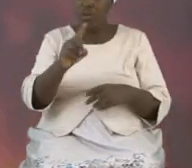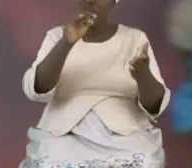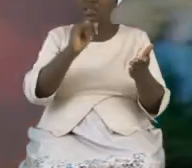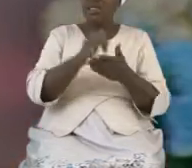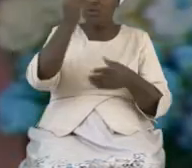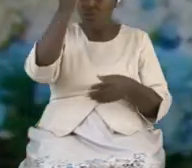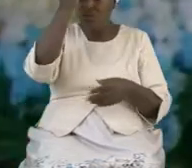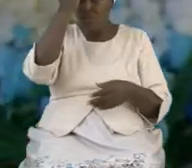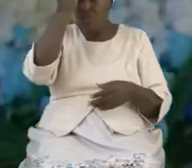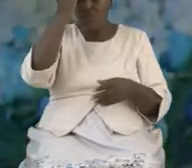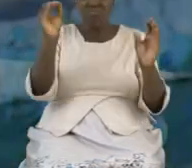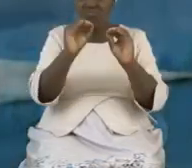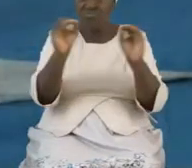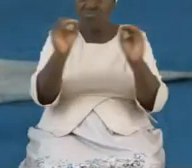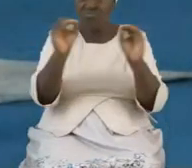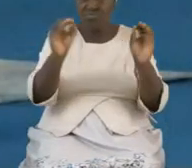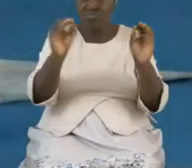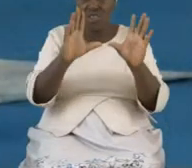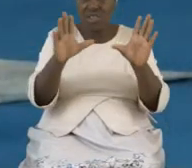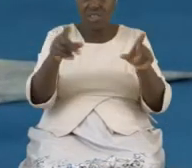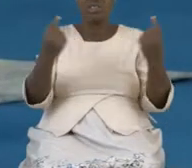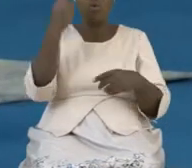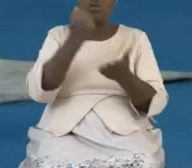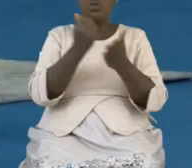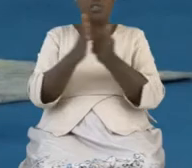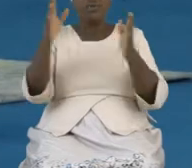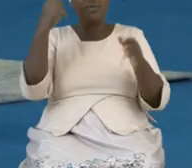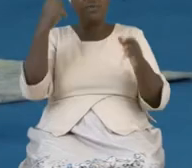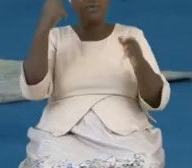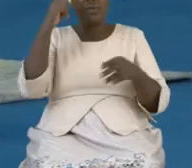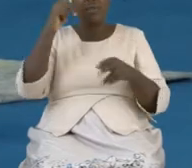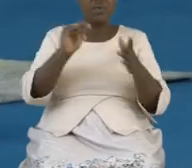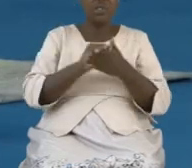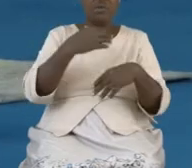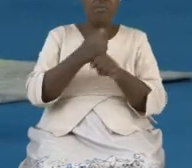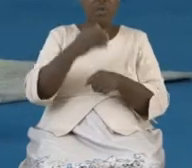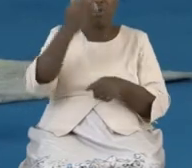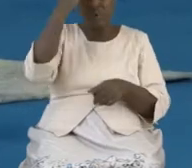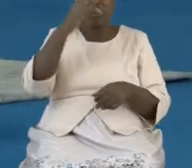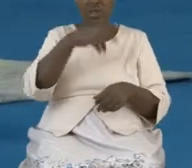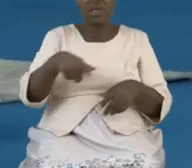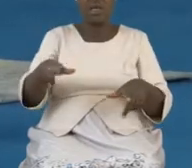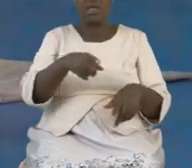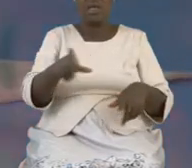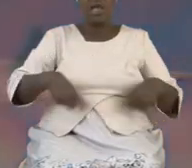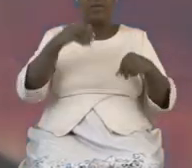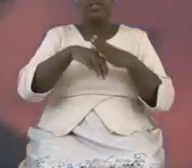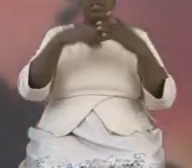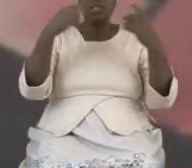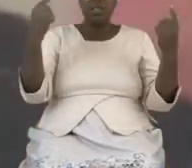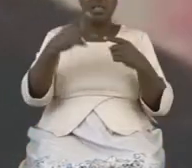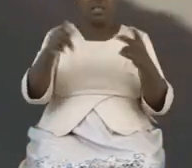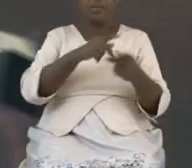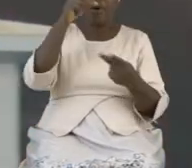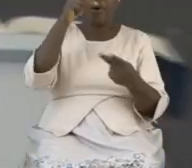was crucified for the people that lived all their lives in sin. The perfection